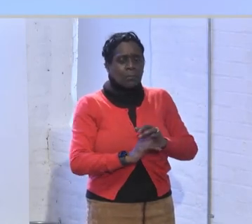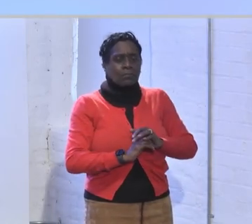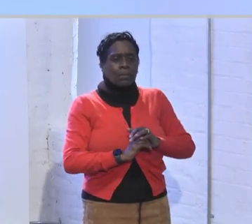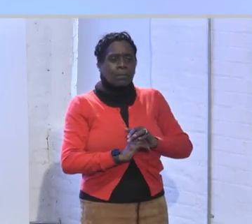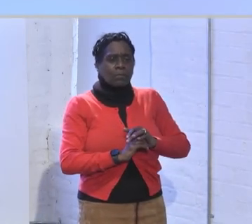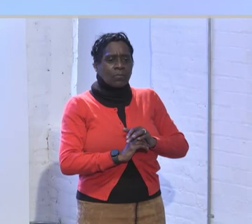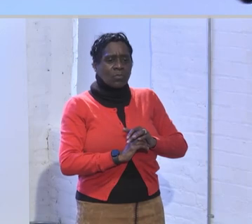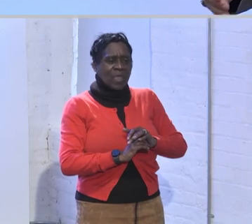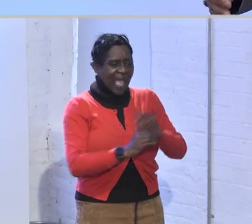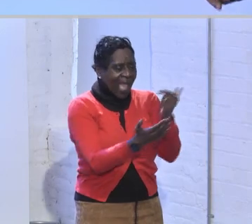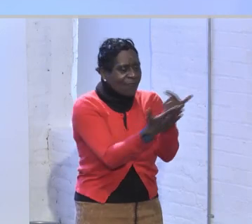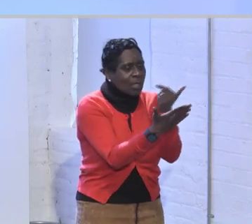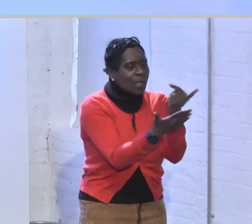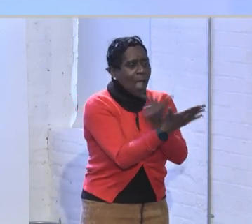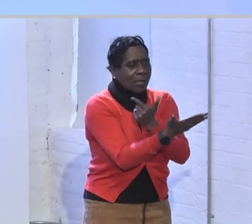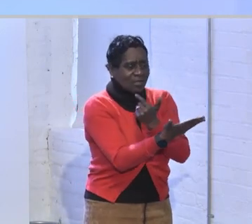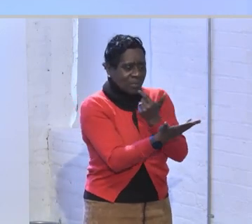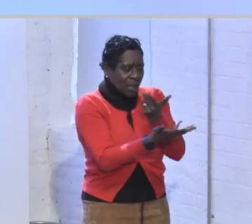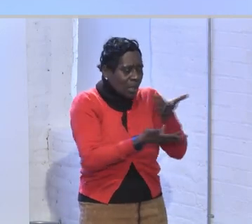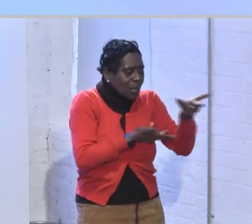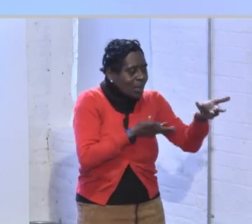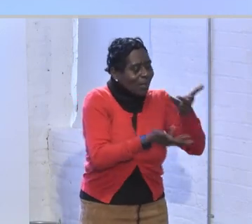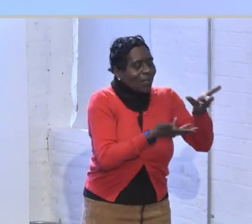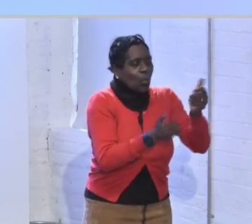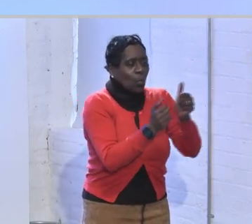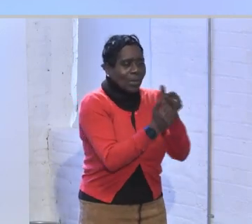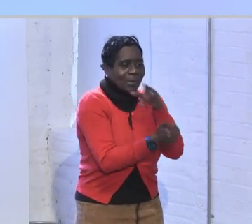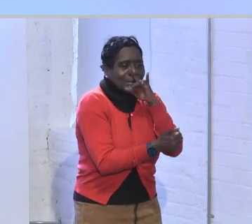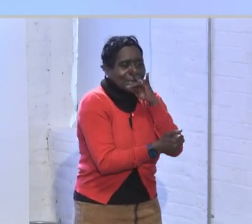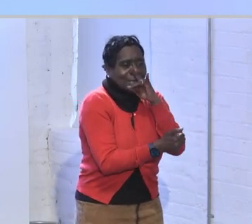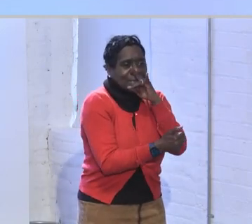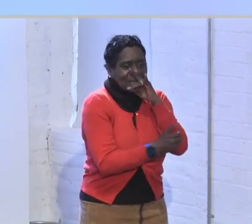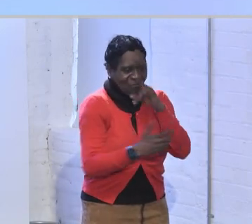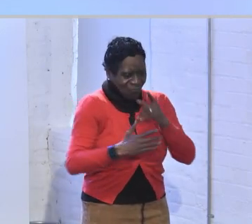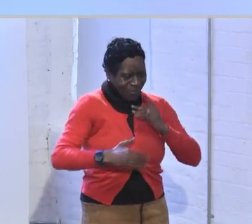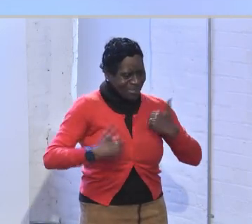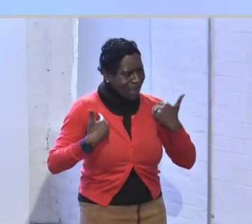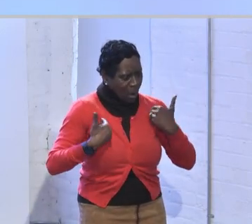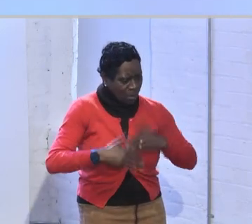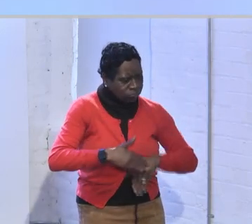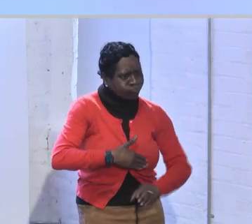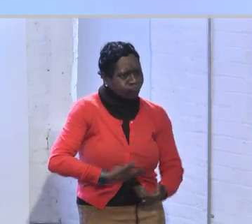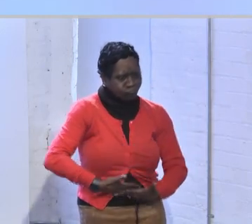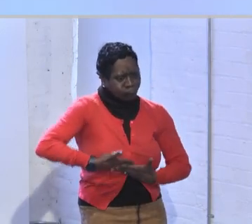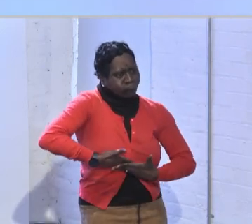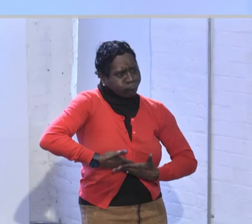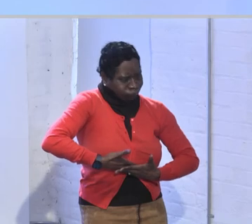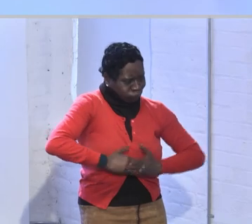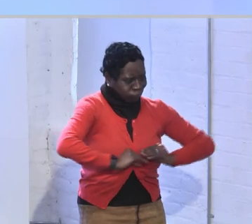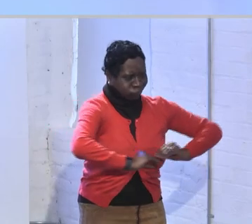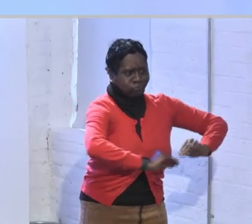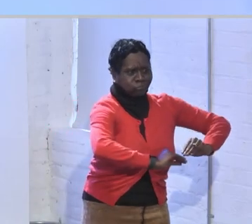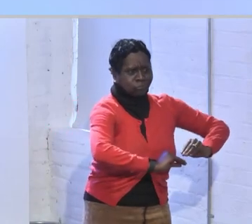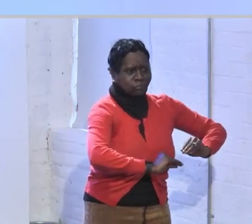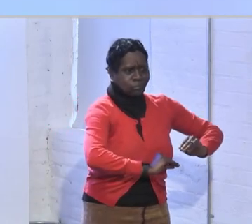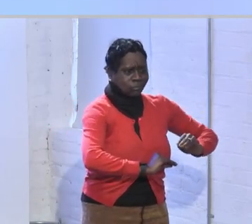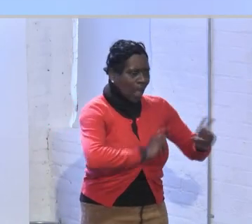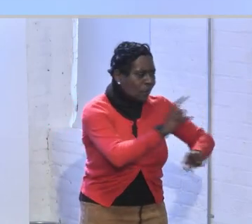Having gospel conversations with our children, even from a young age, yes. Ask